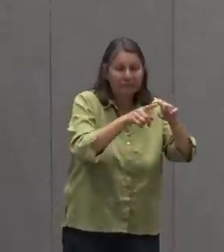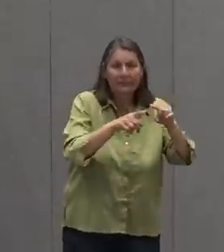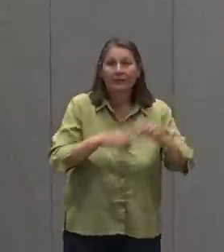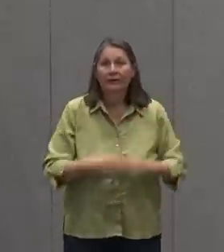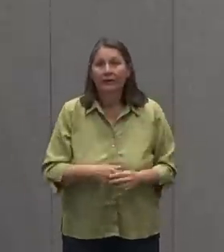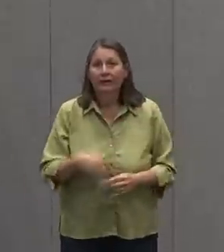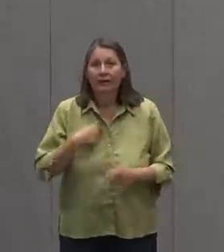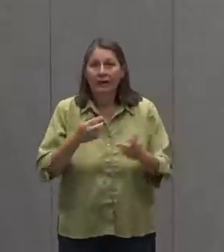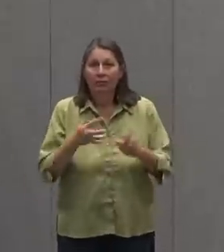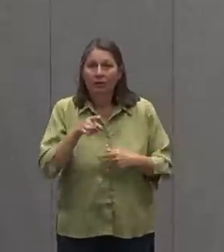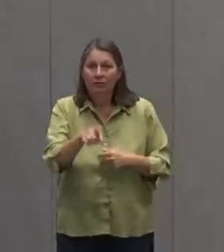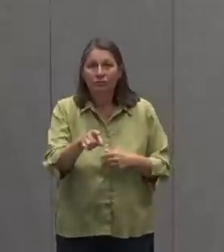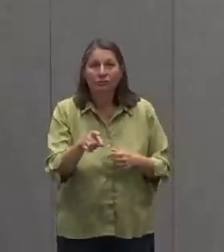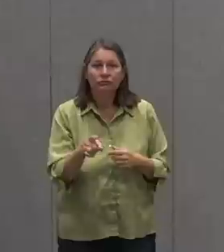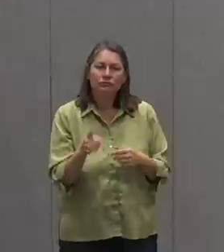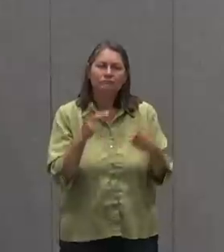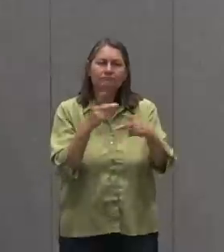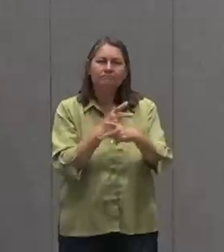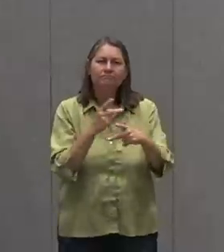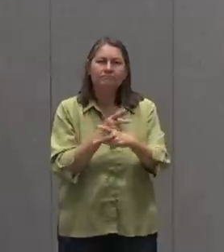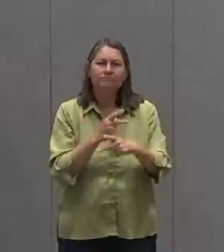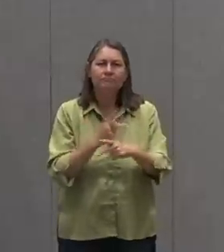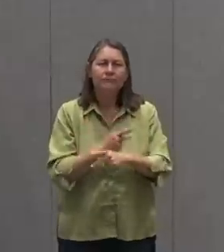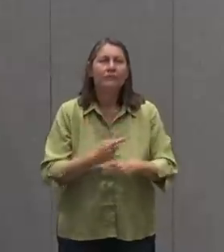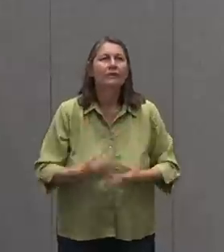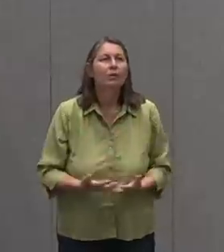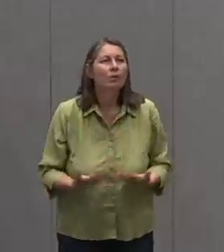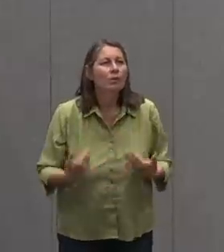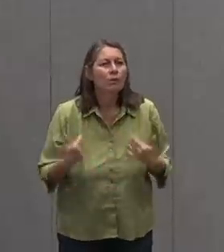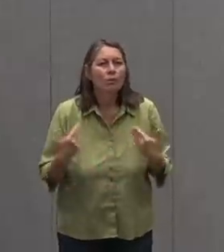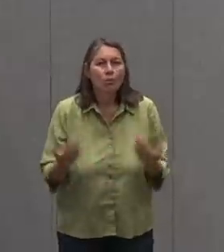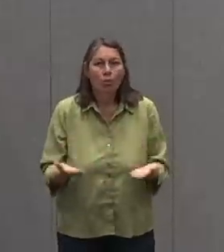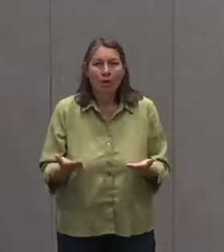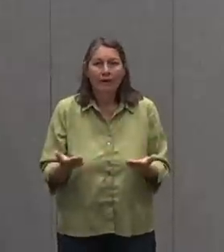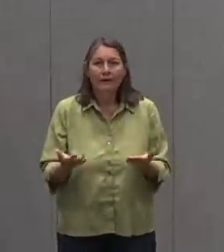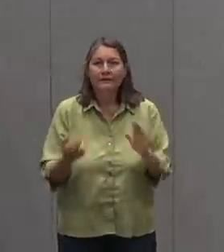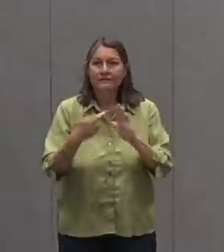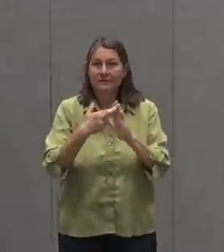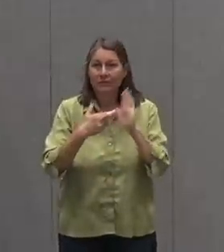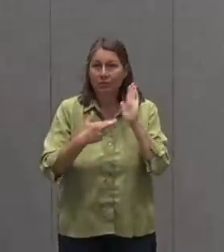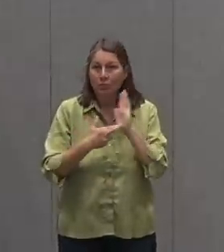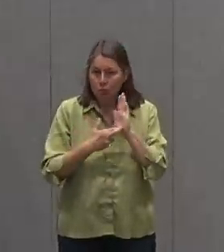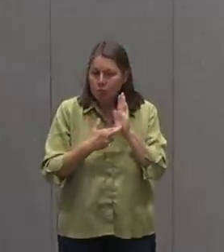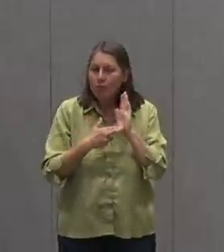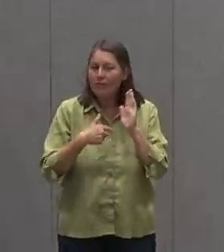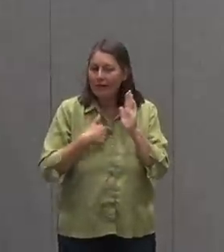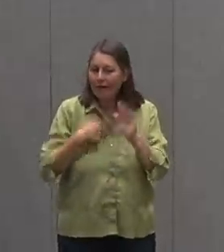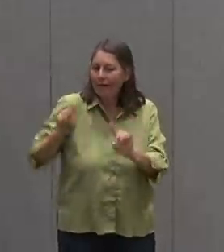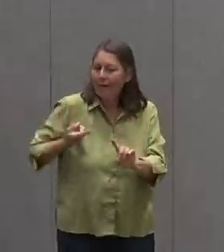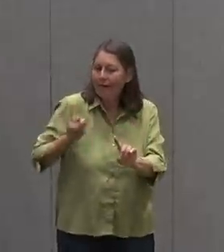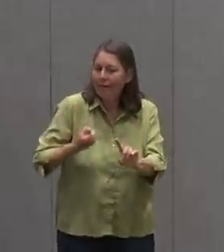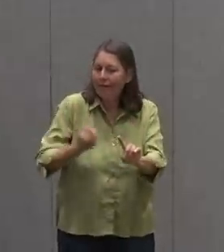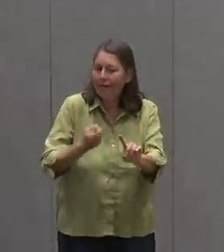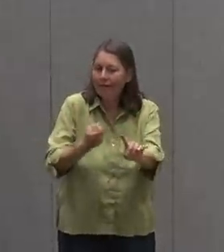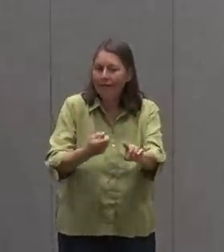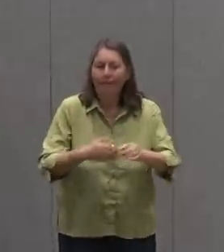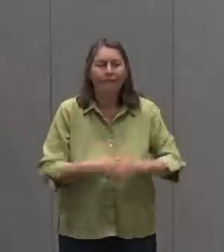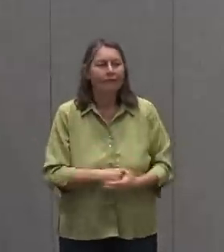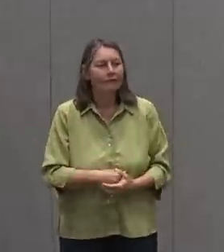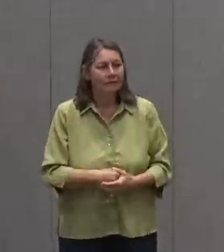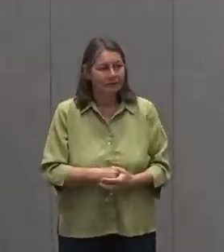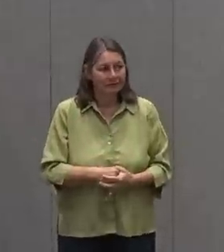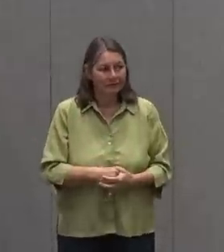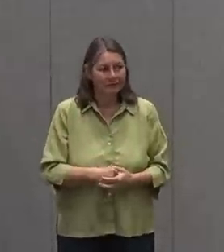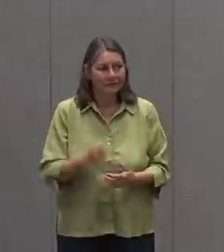I want you to see if you can figure out what is the rule that I'm going for over here. So I'm going to put in